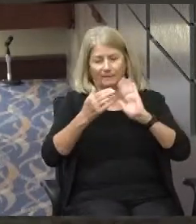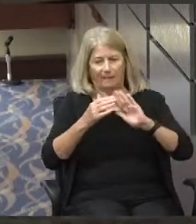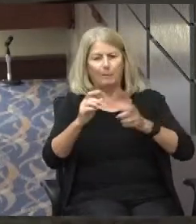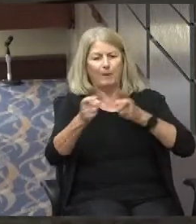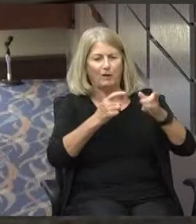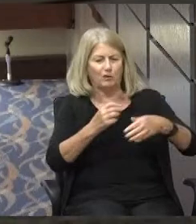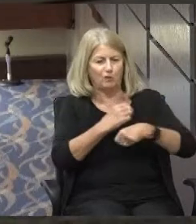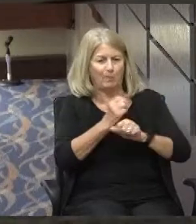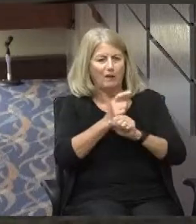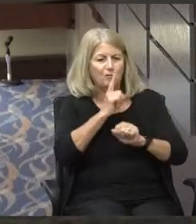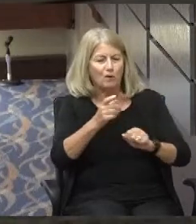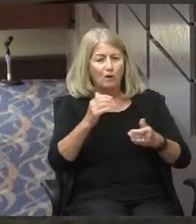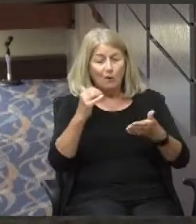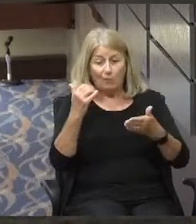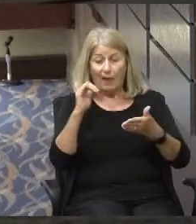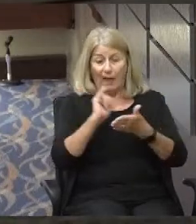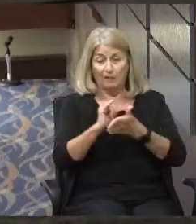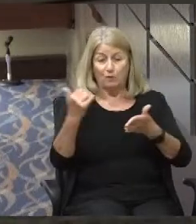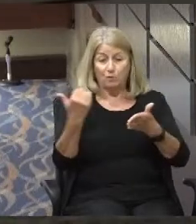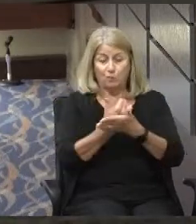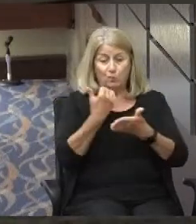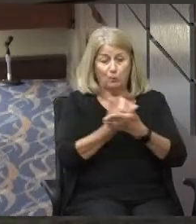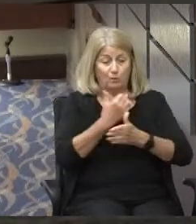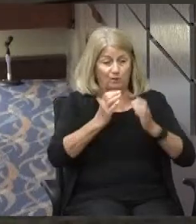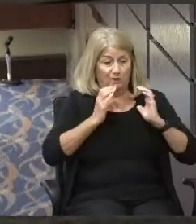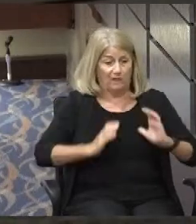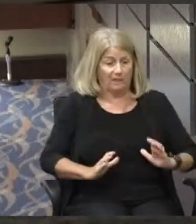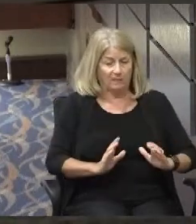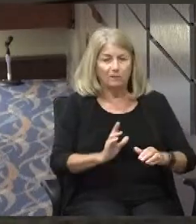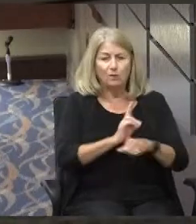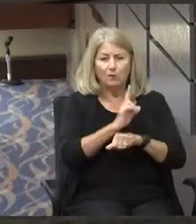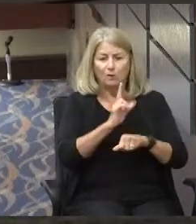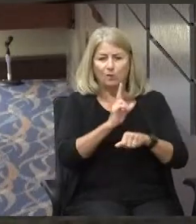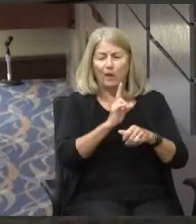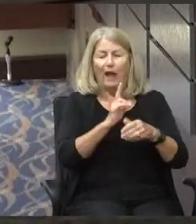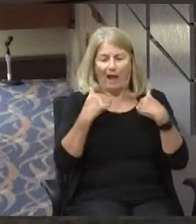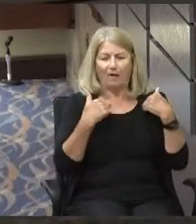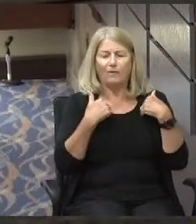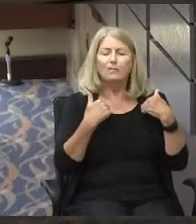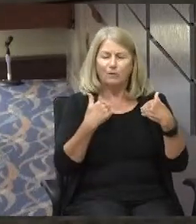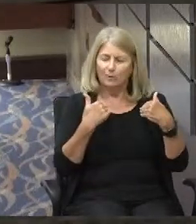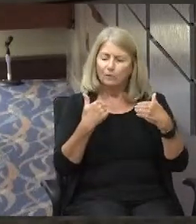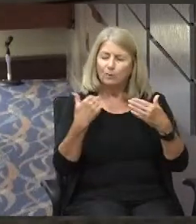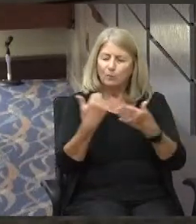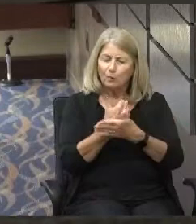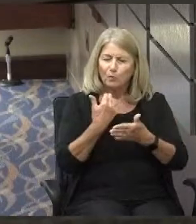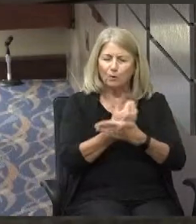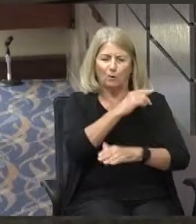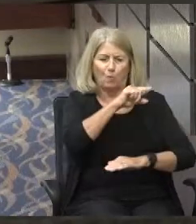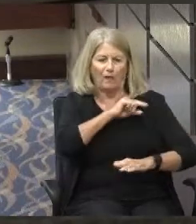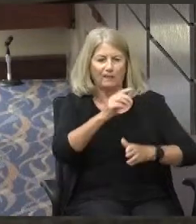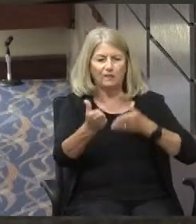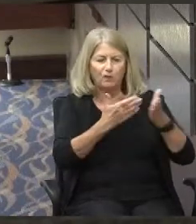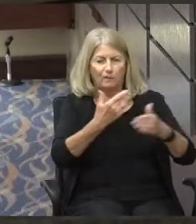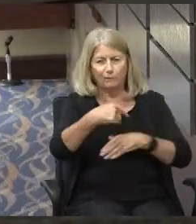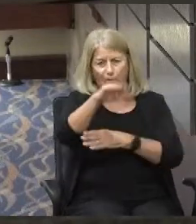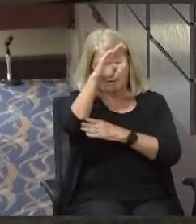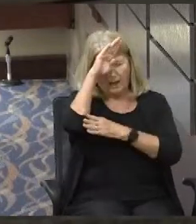there are served with the same high-quality fire service that the rest of Waco experiences as well, so thank